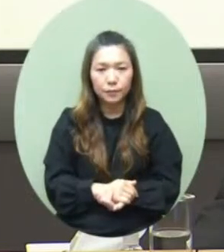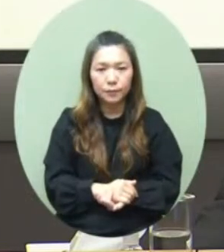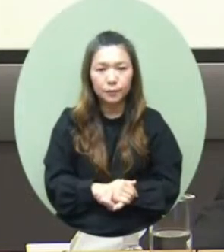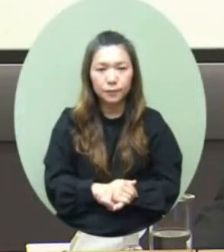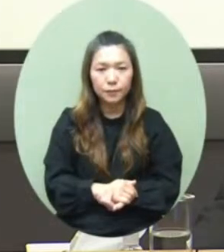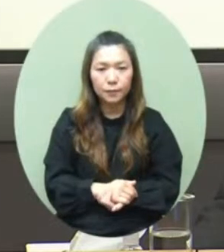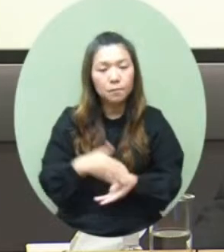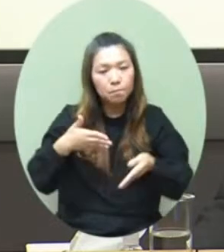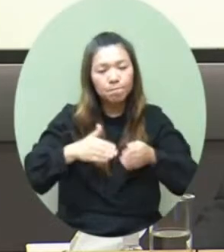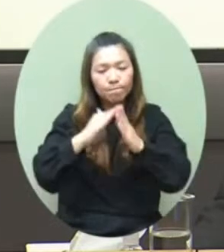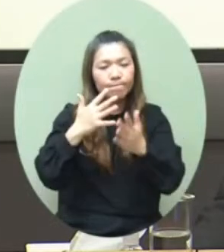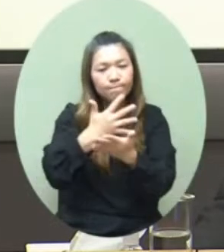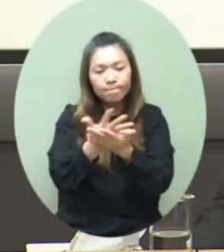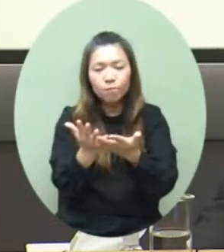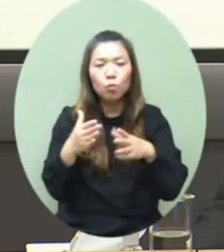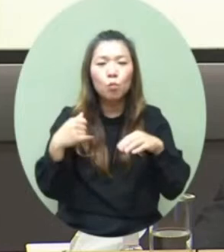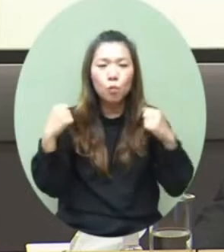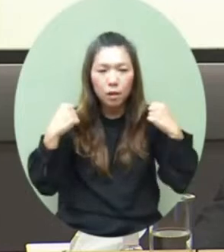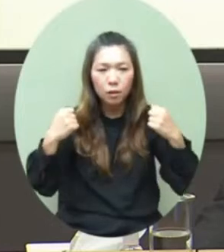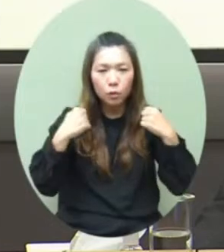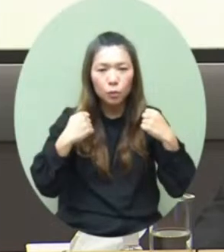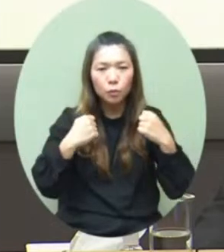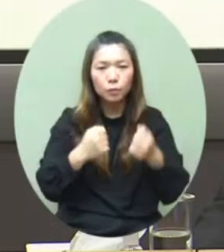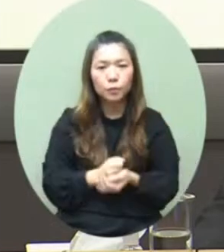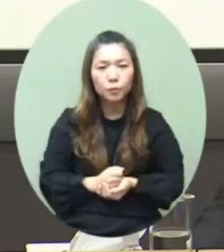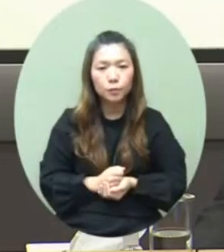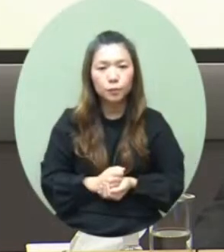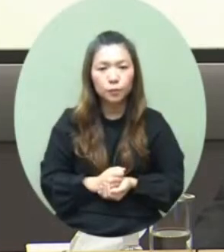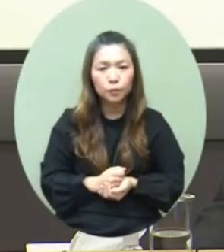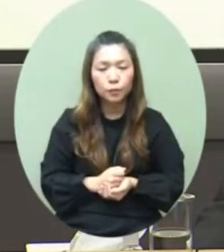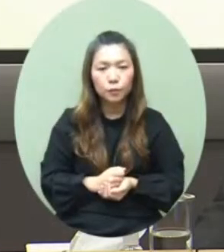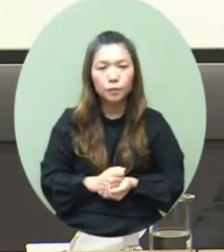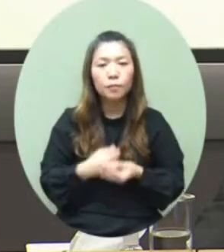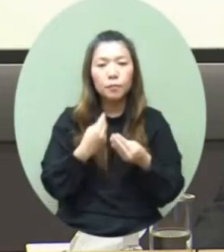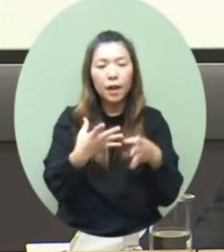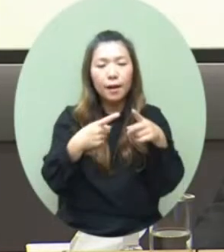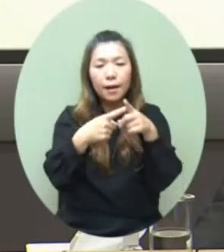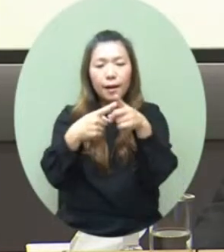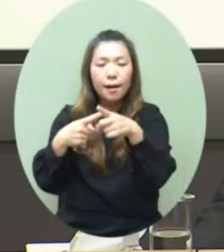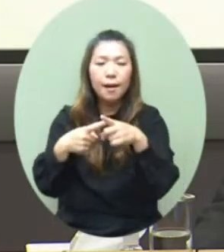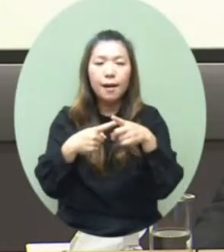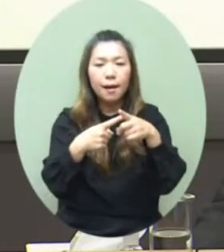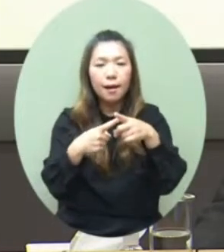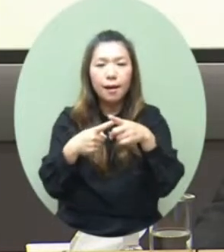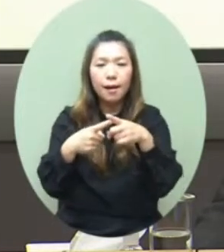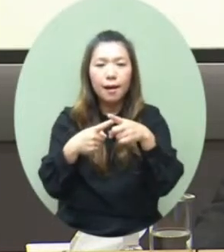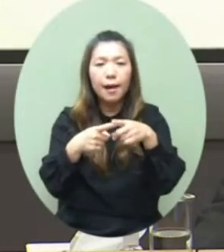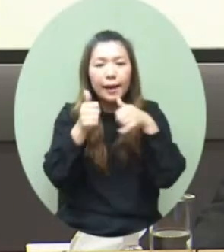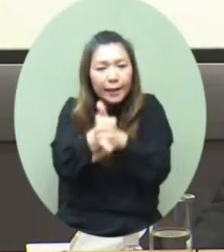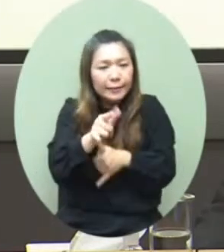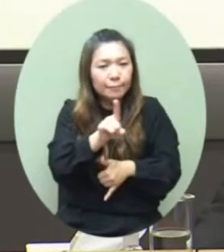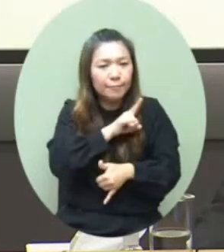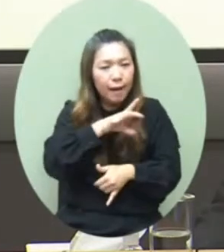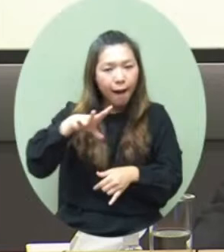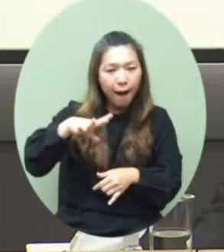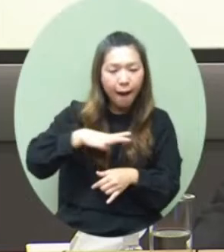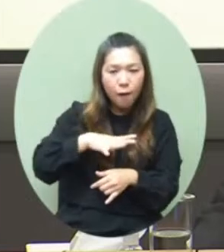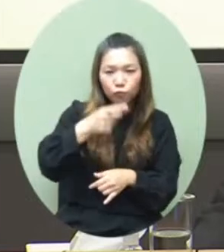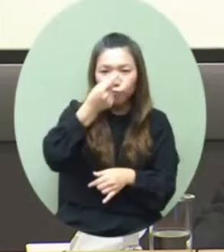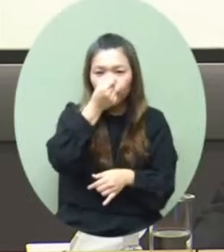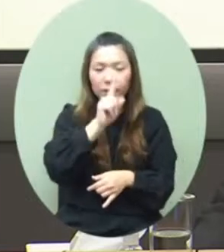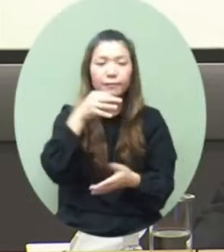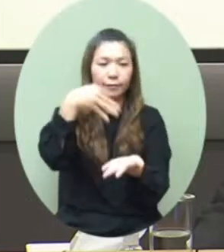to suit the interests of the different sectors of the community. Just like